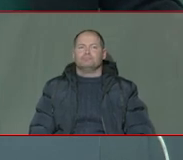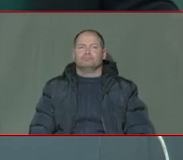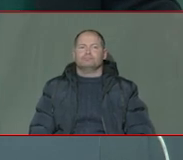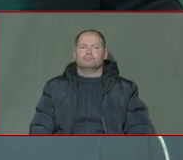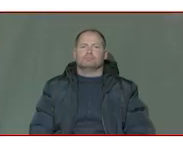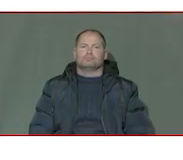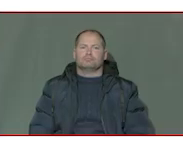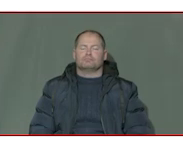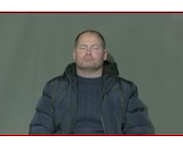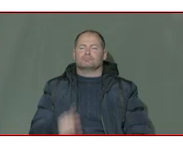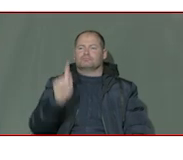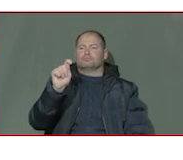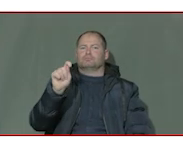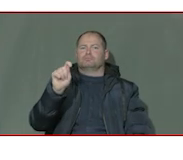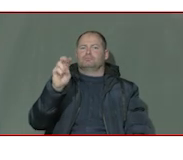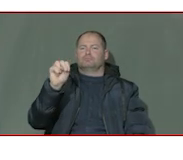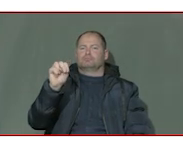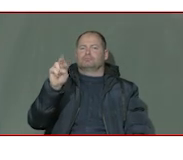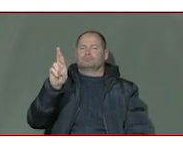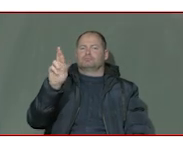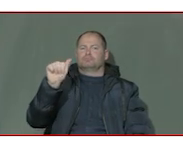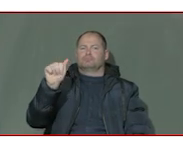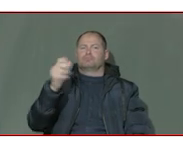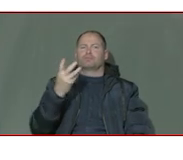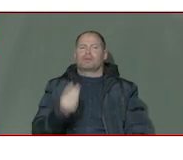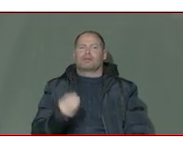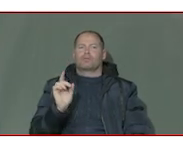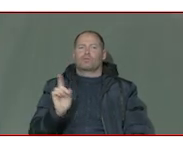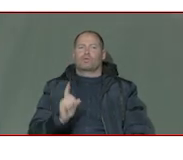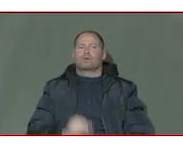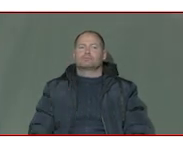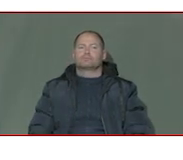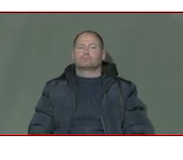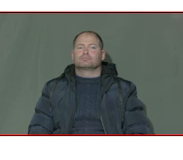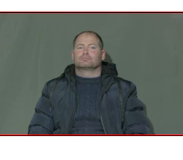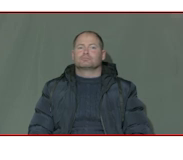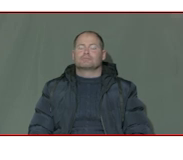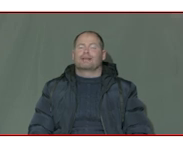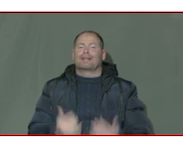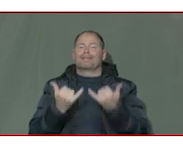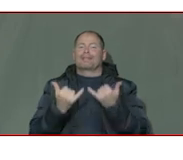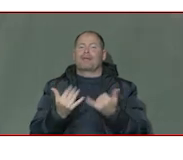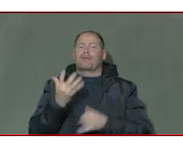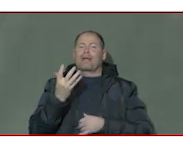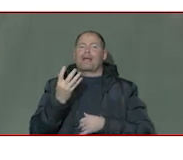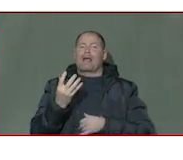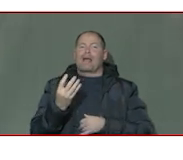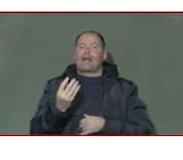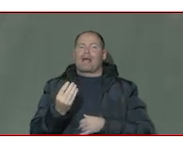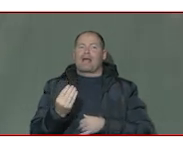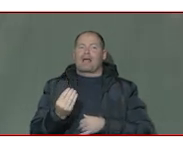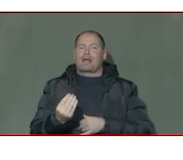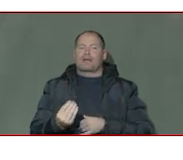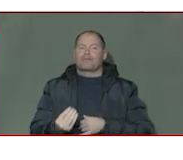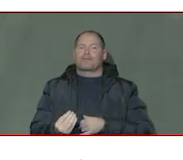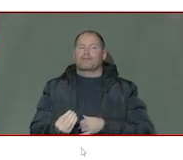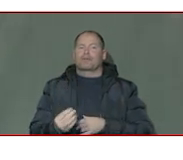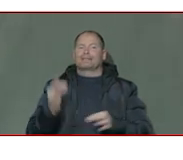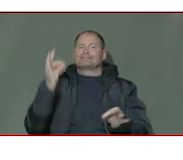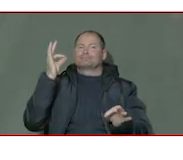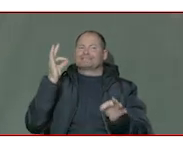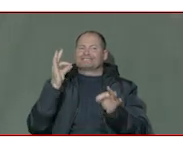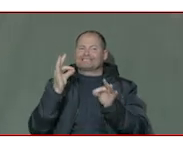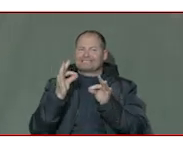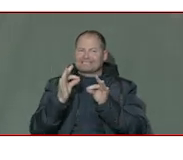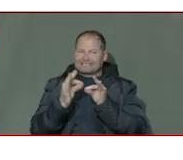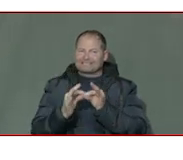Each tRNA carries what? Carries a specific amino acid. That specific must